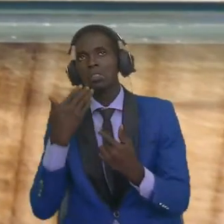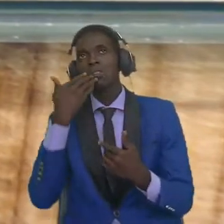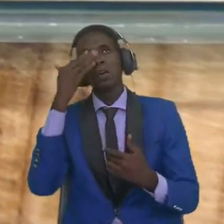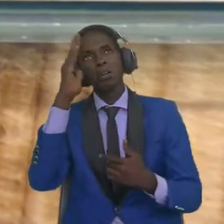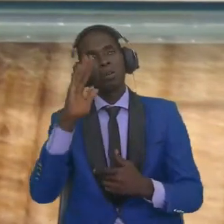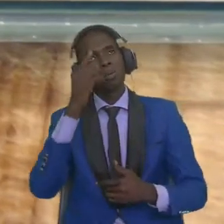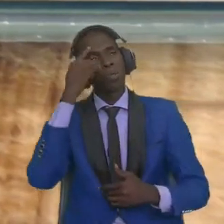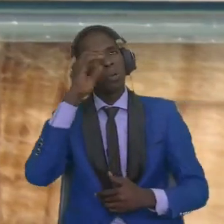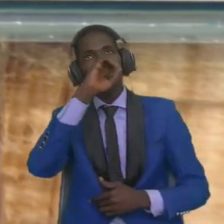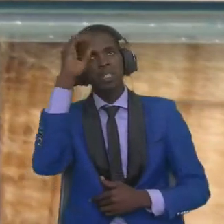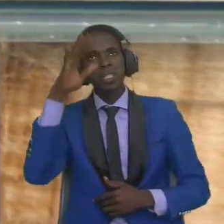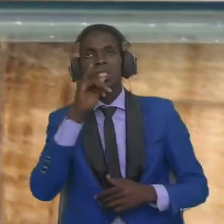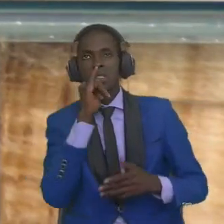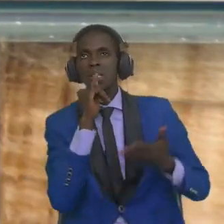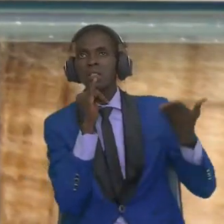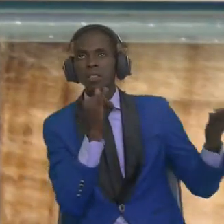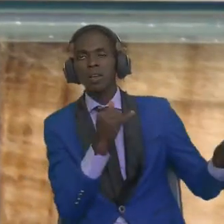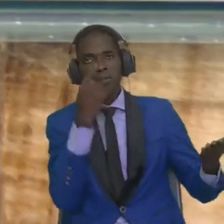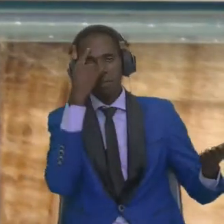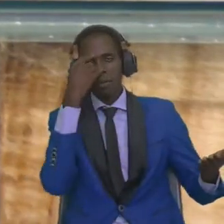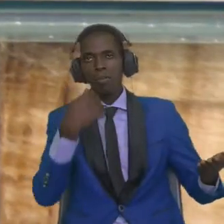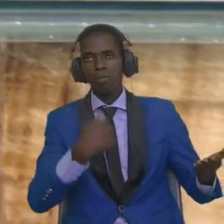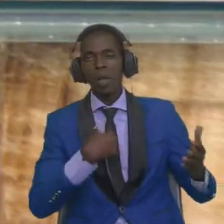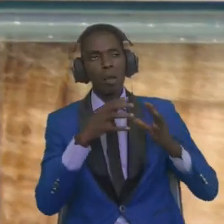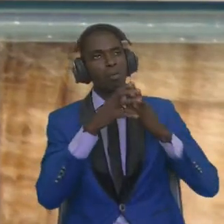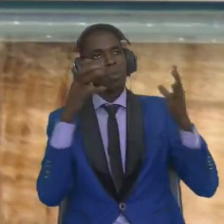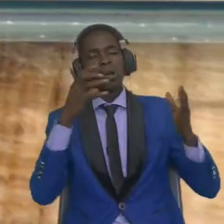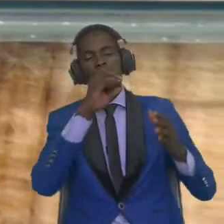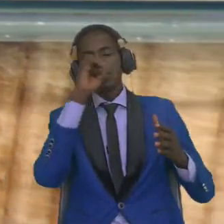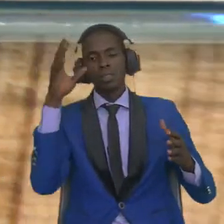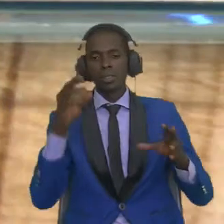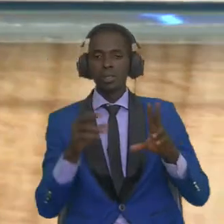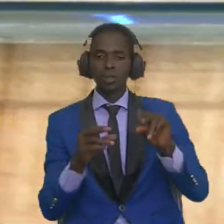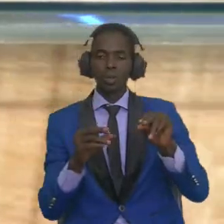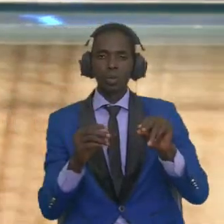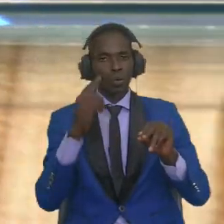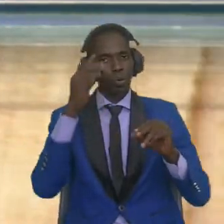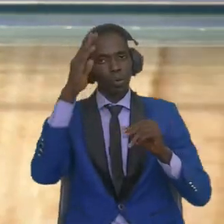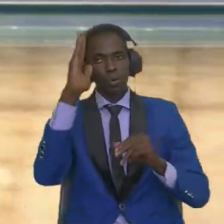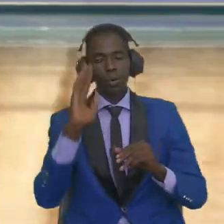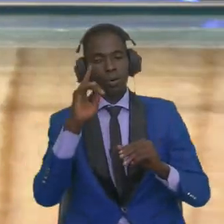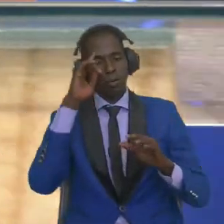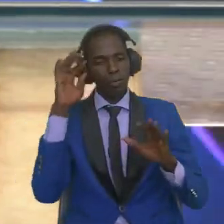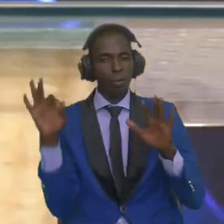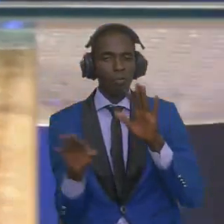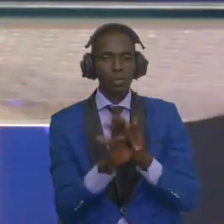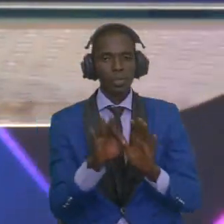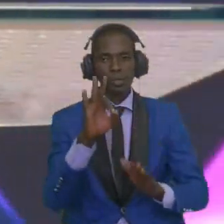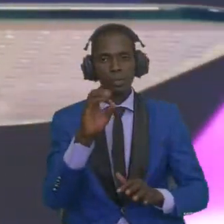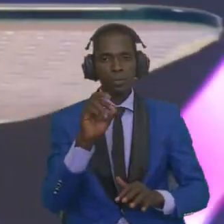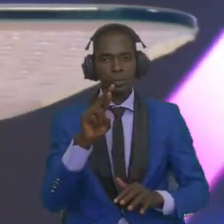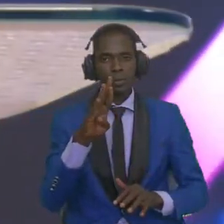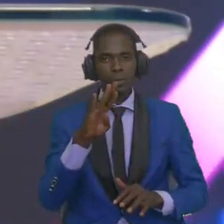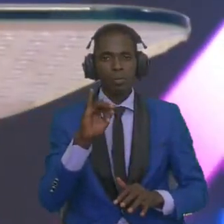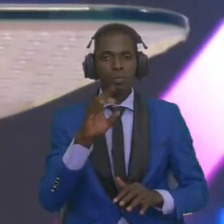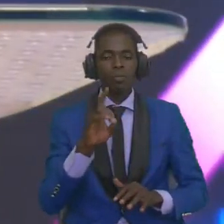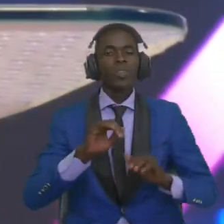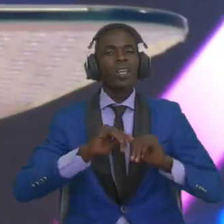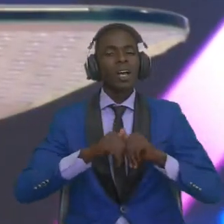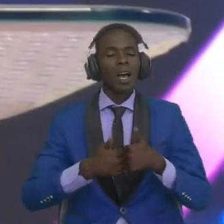grace is abundant, grace is available. He says, God forbid, how shall we that are dead to